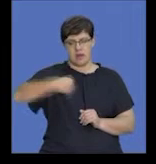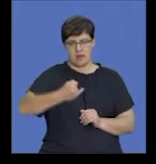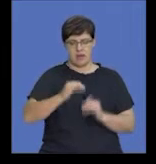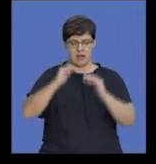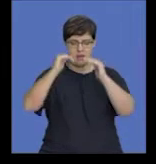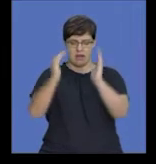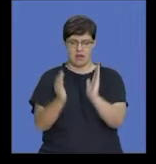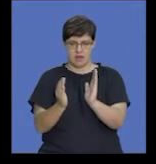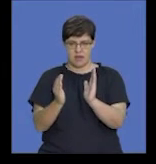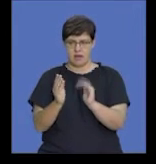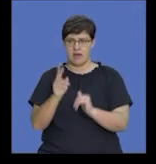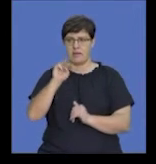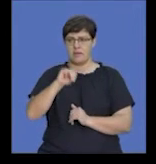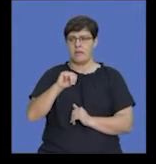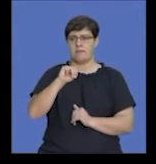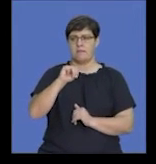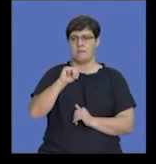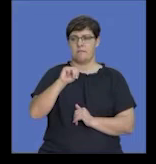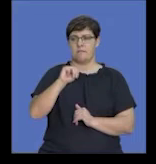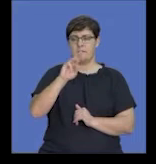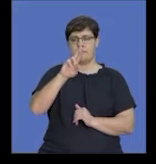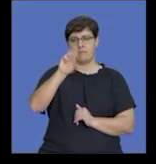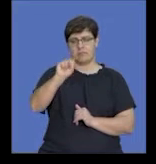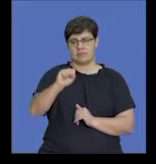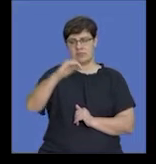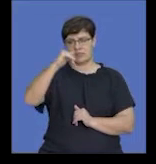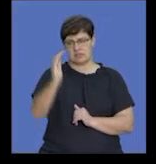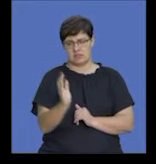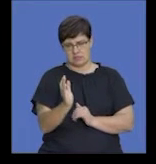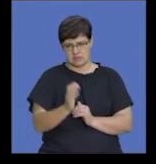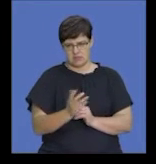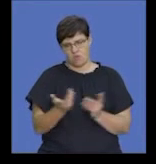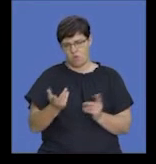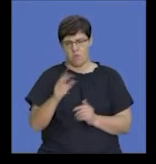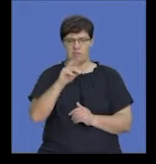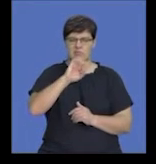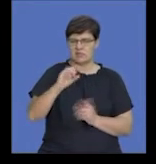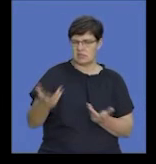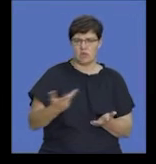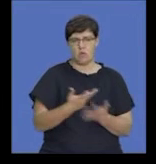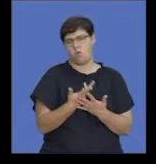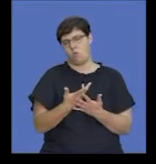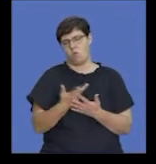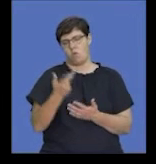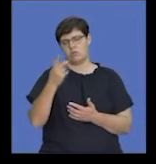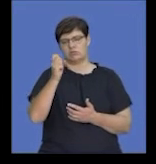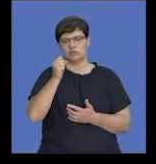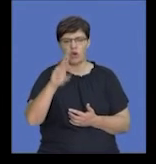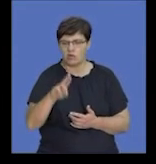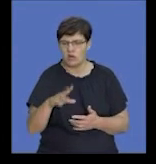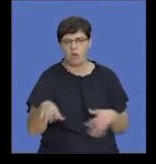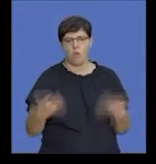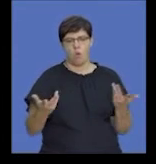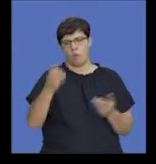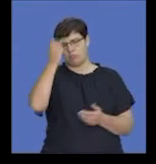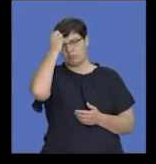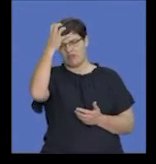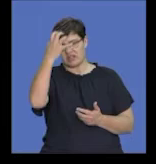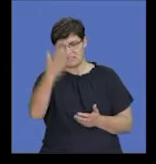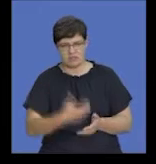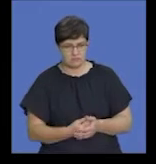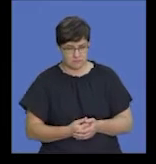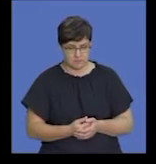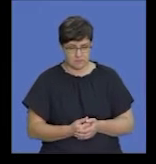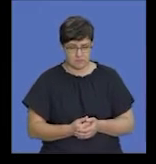it is Miss or Mr. or whatever your title is, doctor or professor or whatever it is.